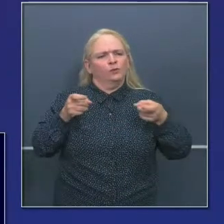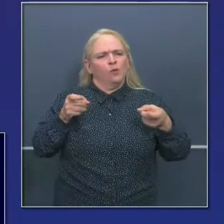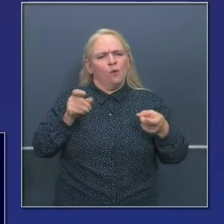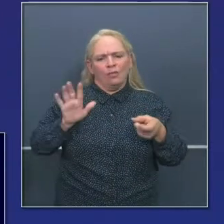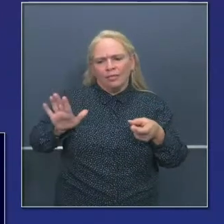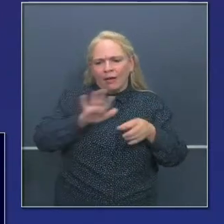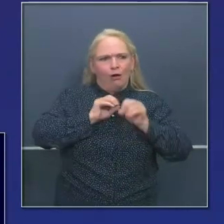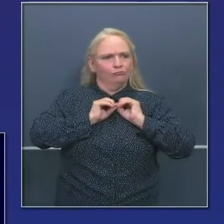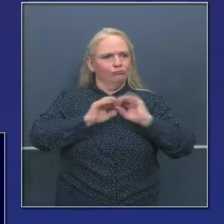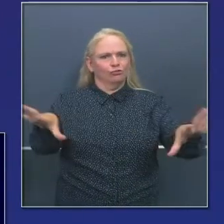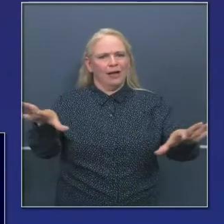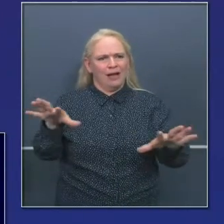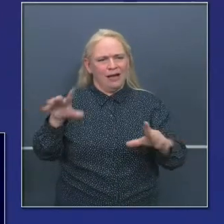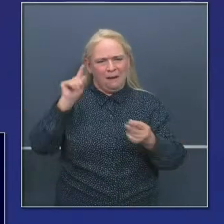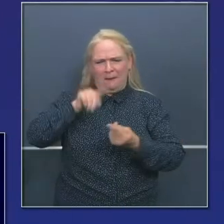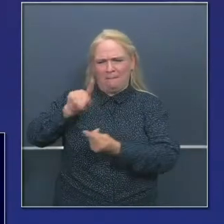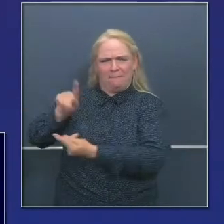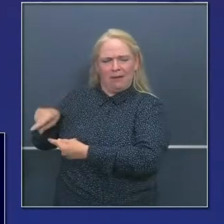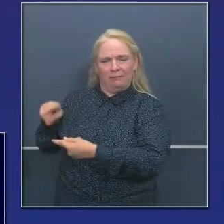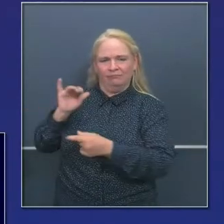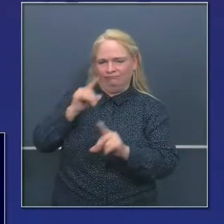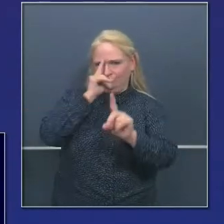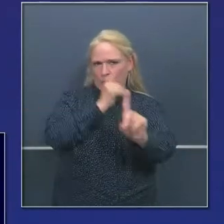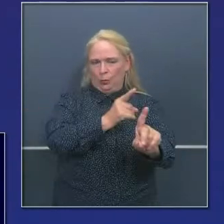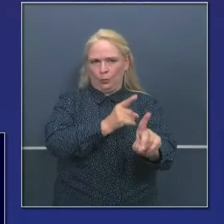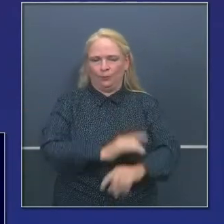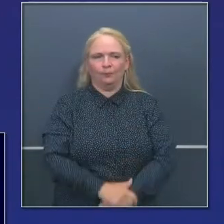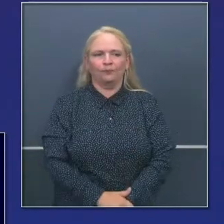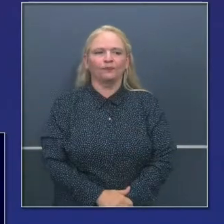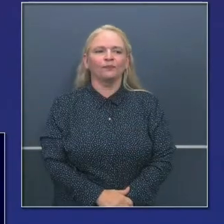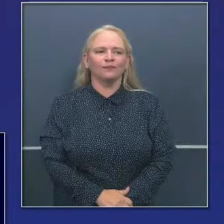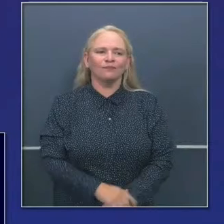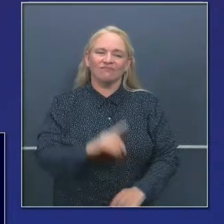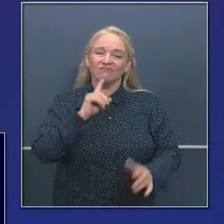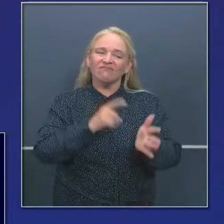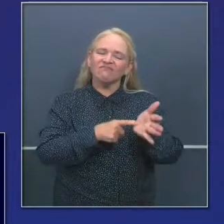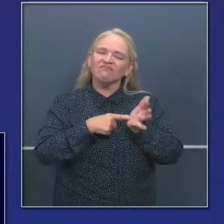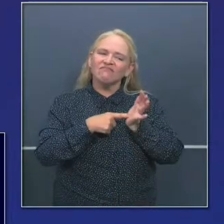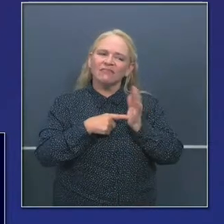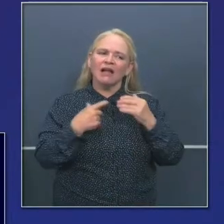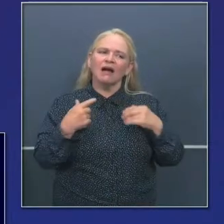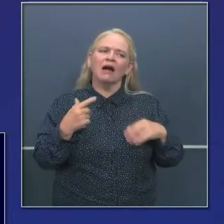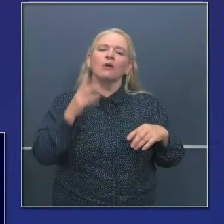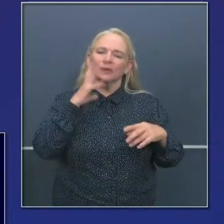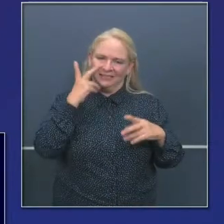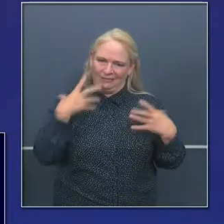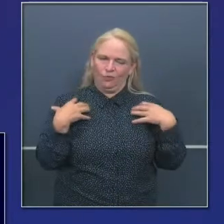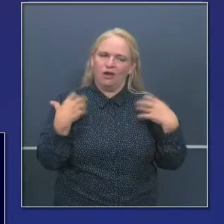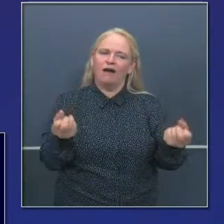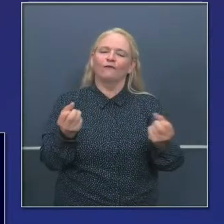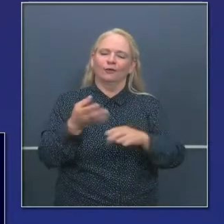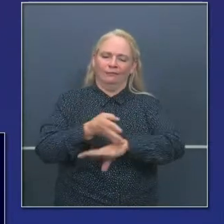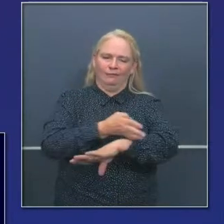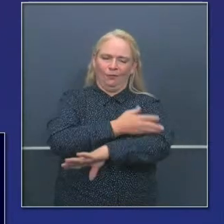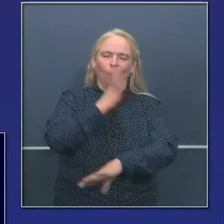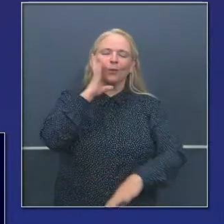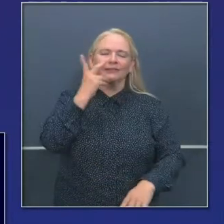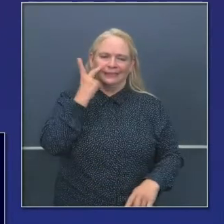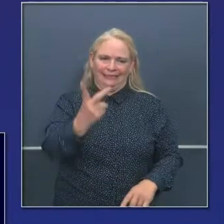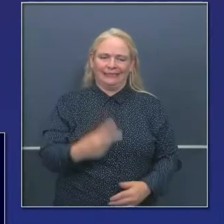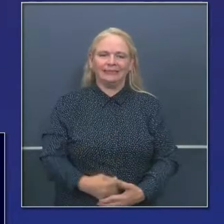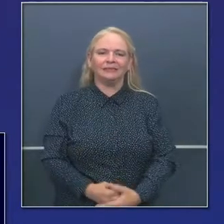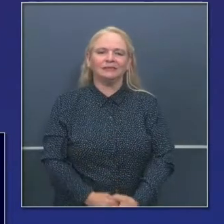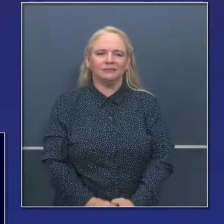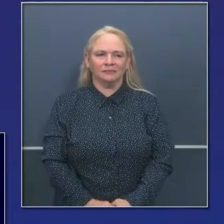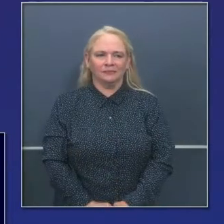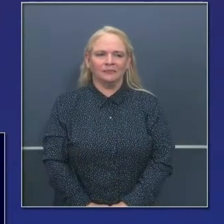spirit that requires this moment. And again, we're confident we're going to see progress. By the way, I want to also just acknowledge